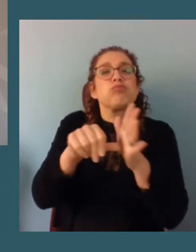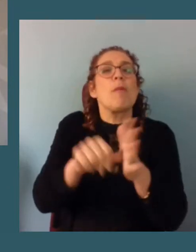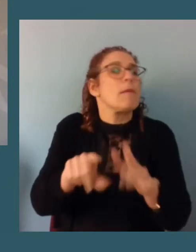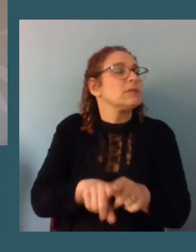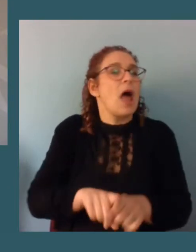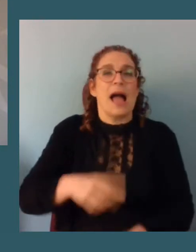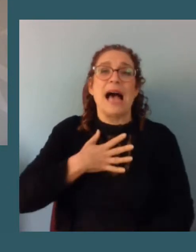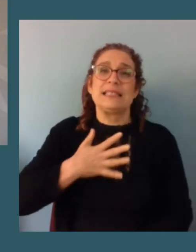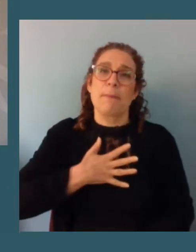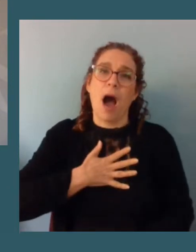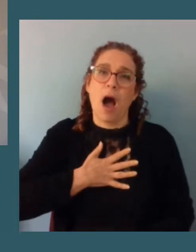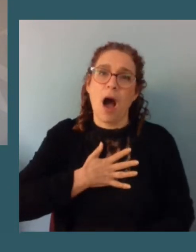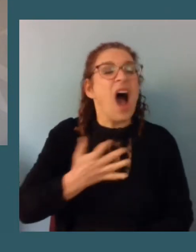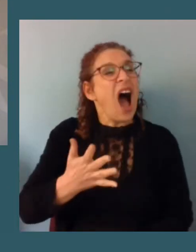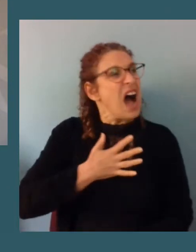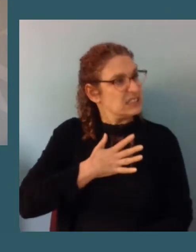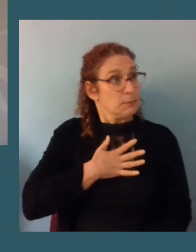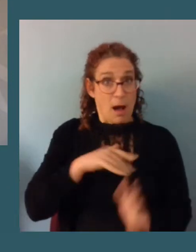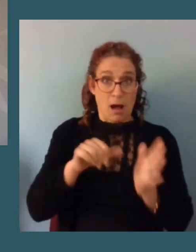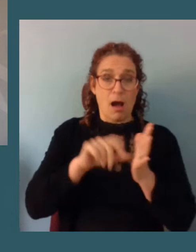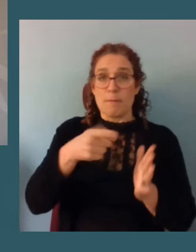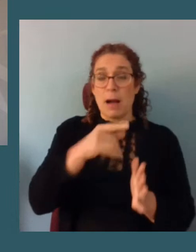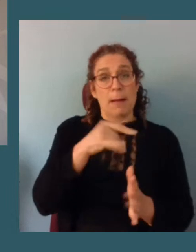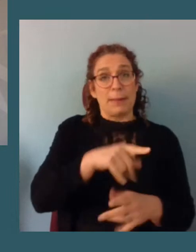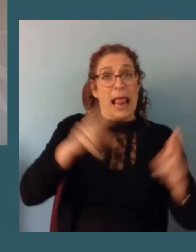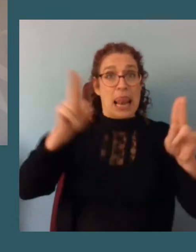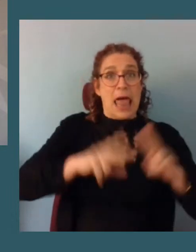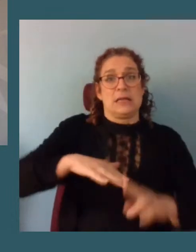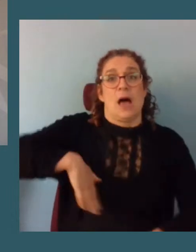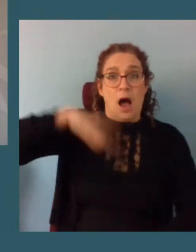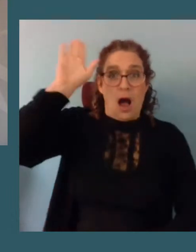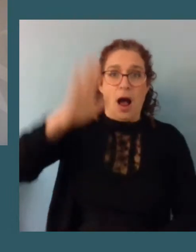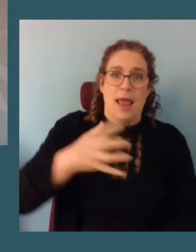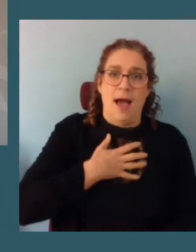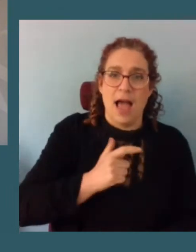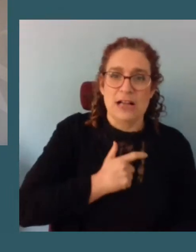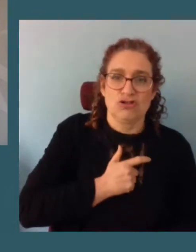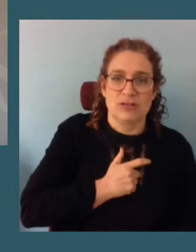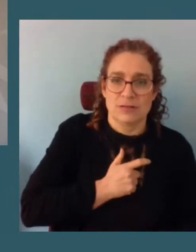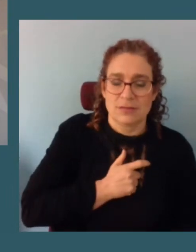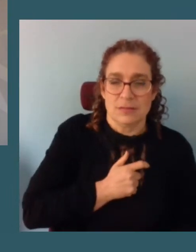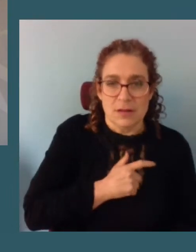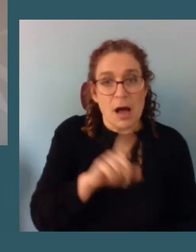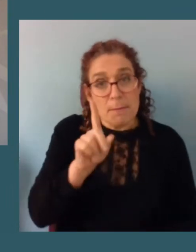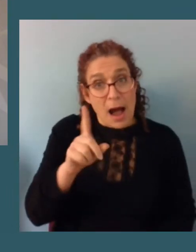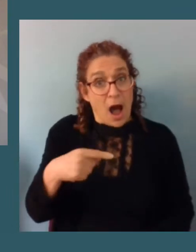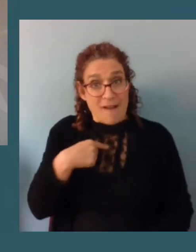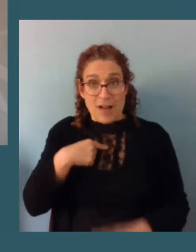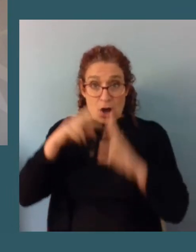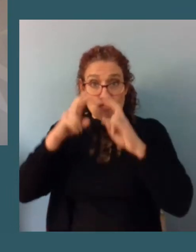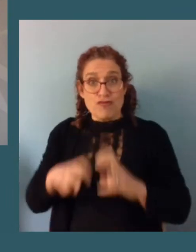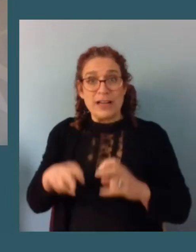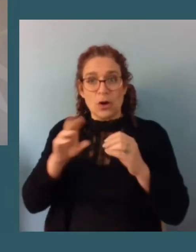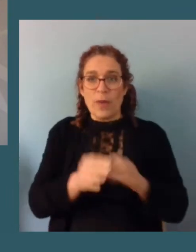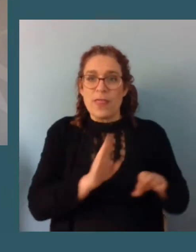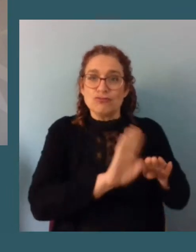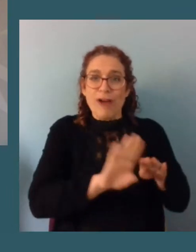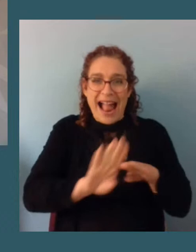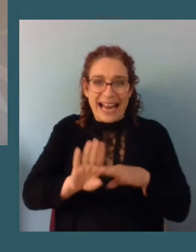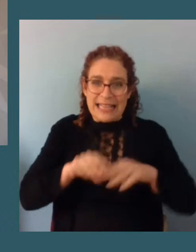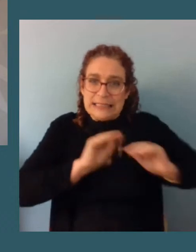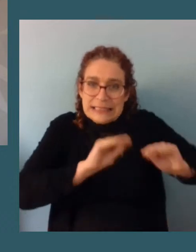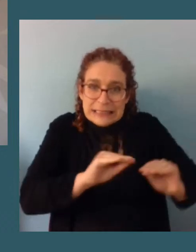Now, if I'm doing research of all these trainees, what I'm hopeful of, even if they move into generic health